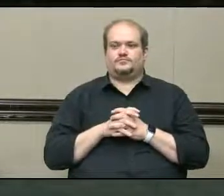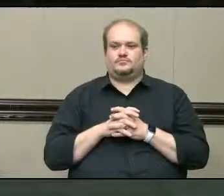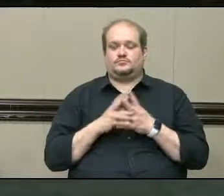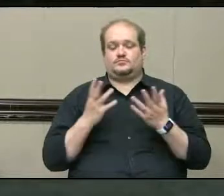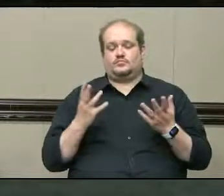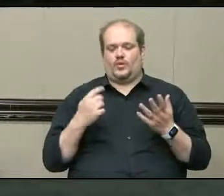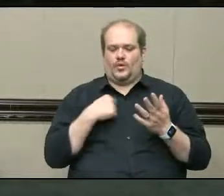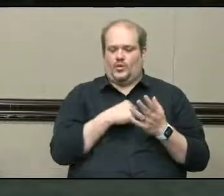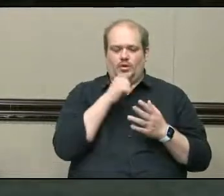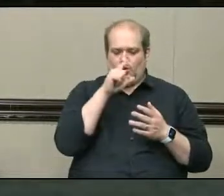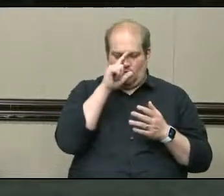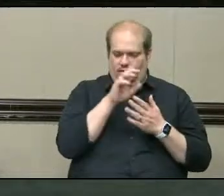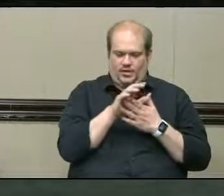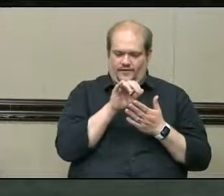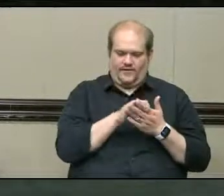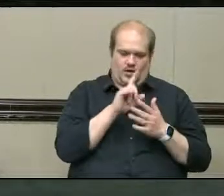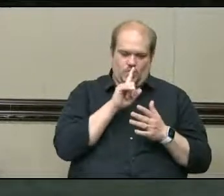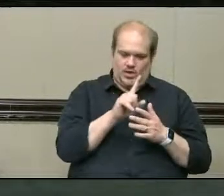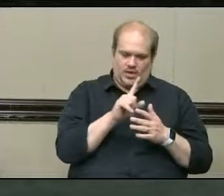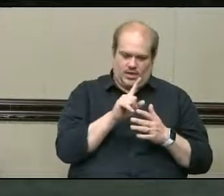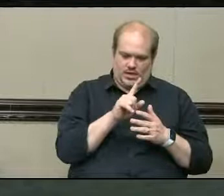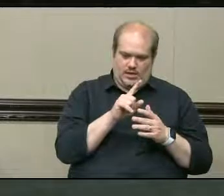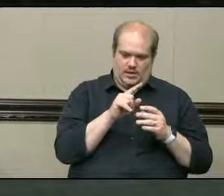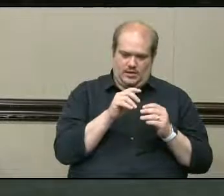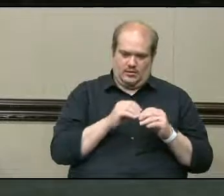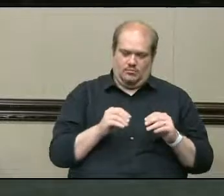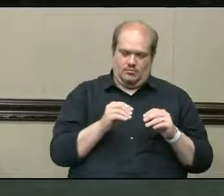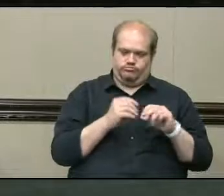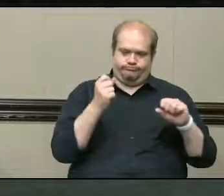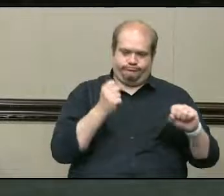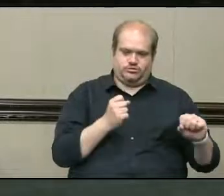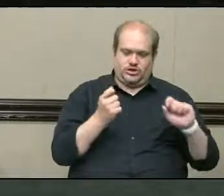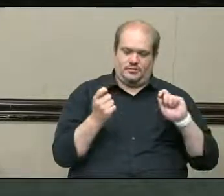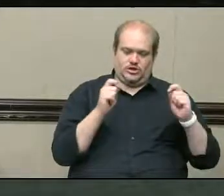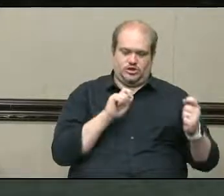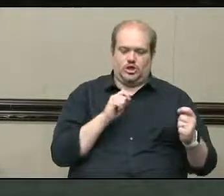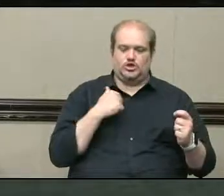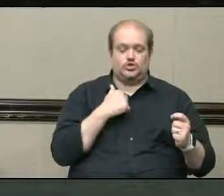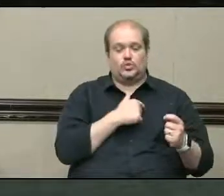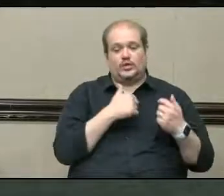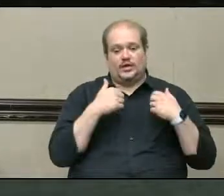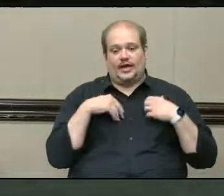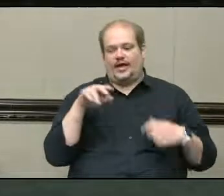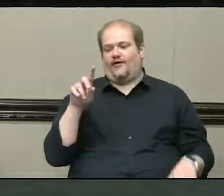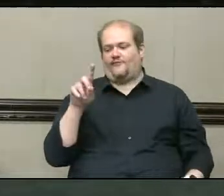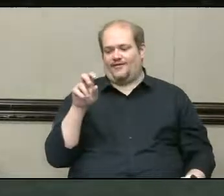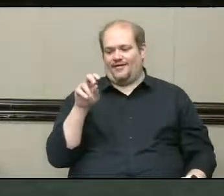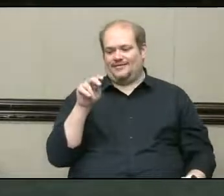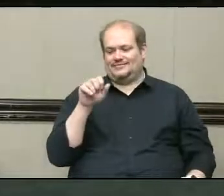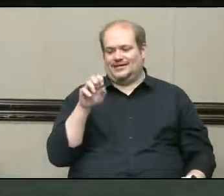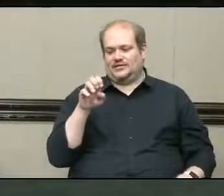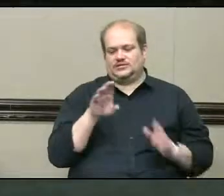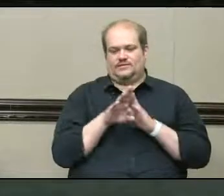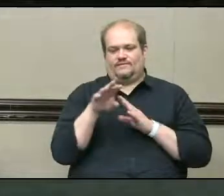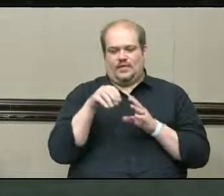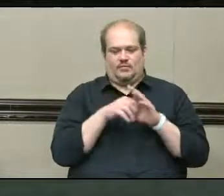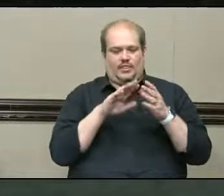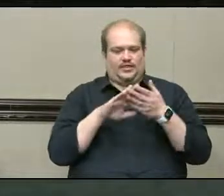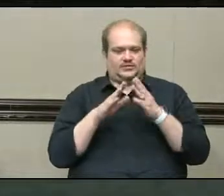Well, one, we don't believe that is really a dominant change. We have dense development within the city of Little